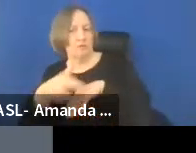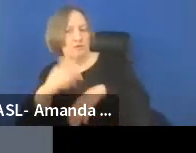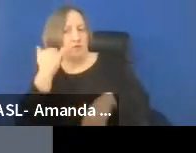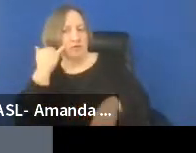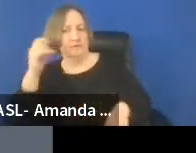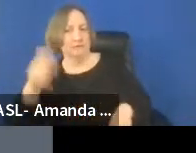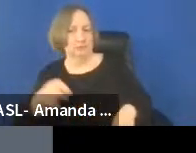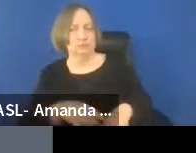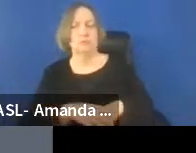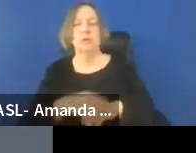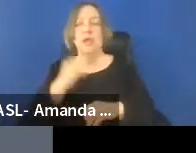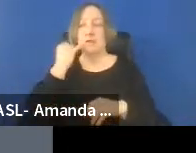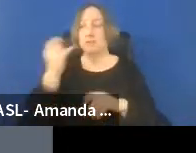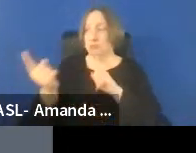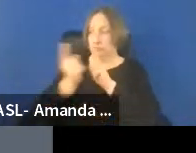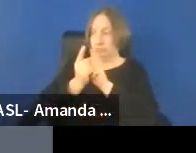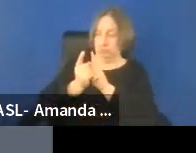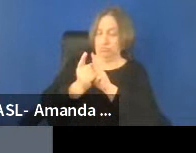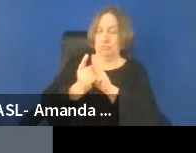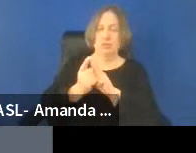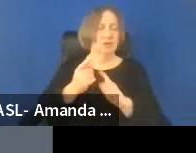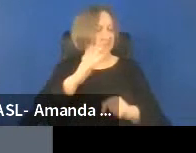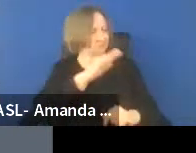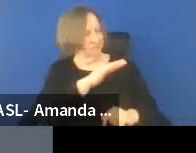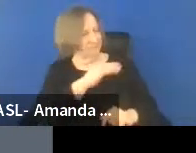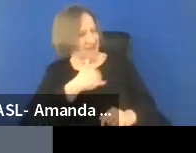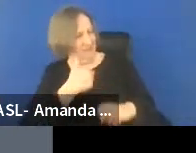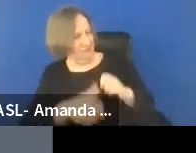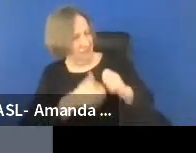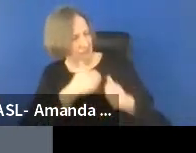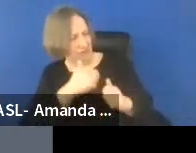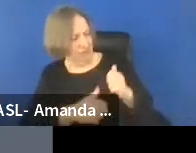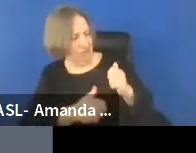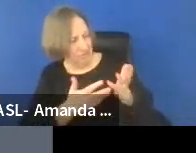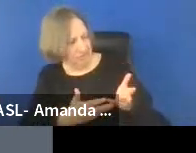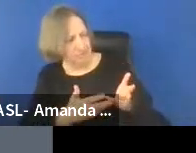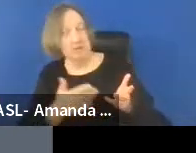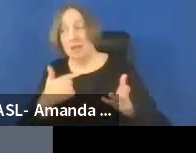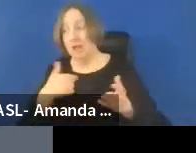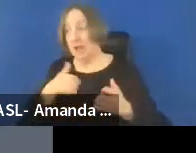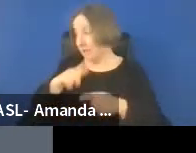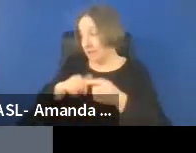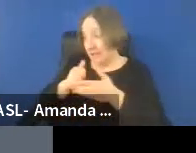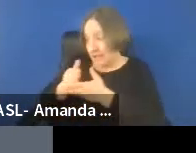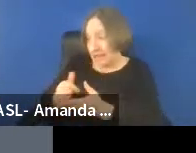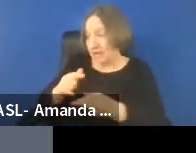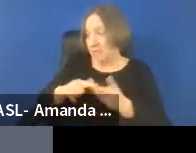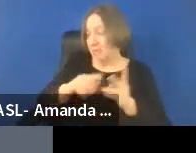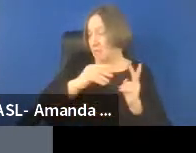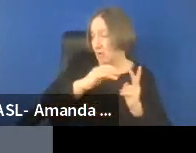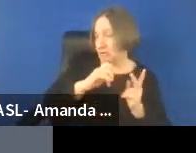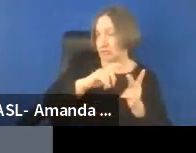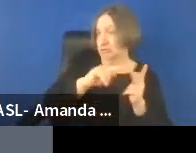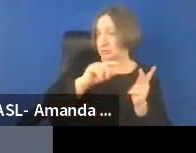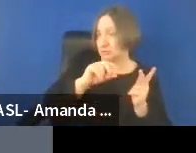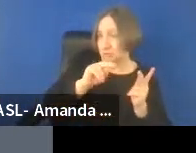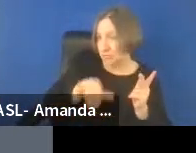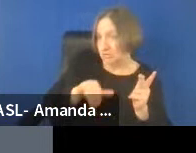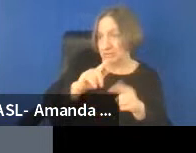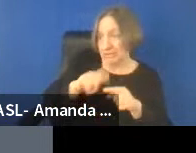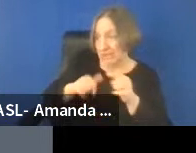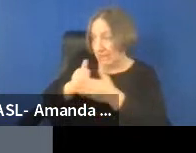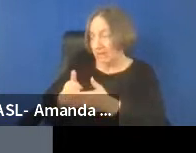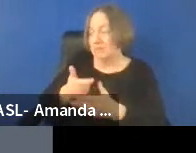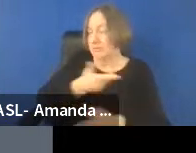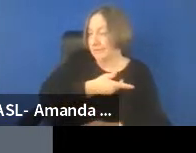to us and they have a problem that they're facing, if I can't help them or if Margie or Tony can't help them, we